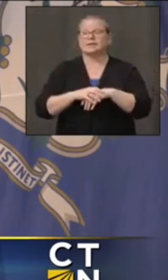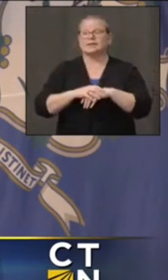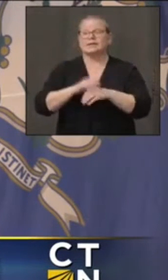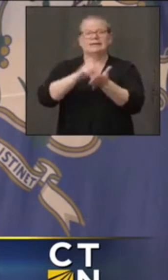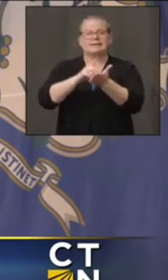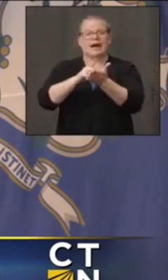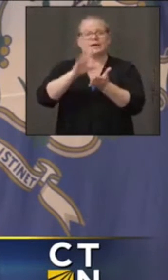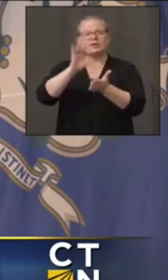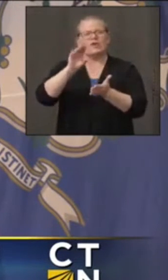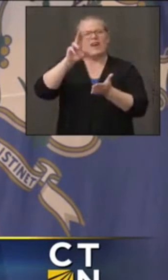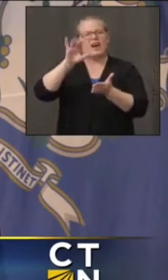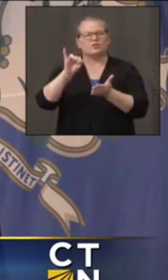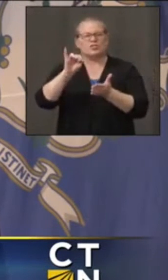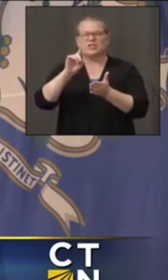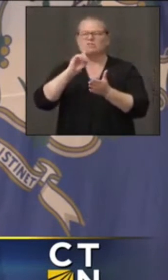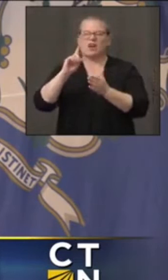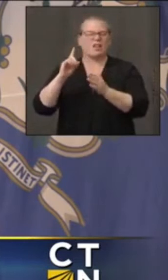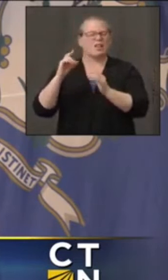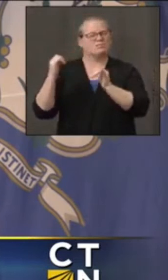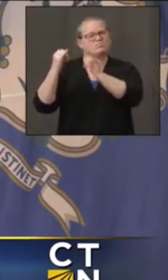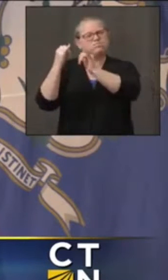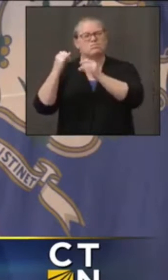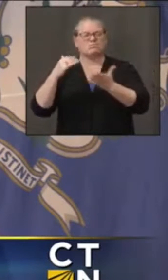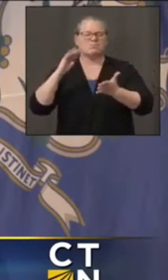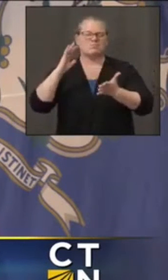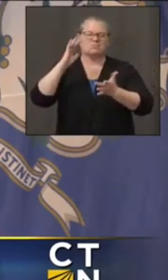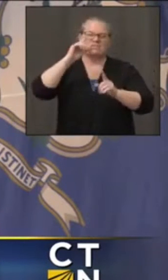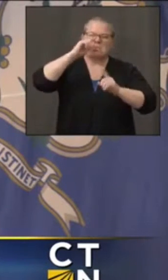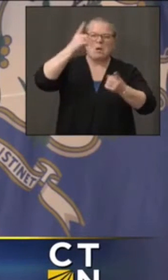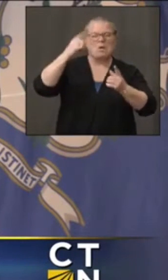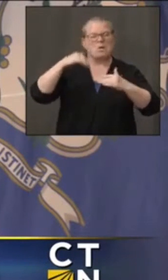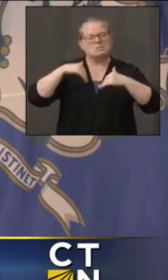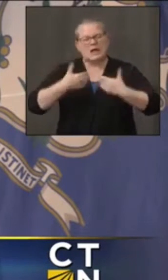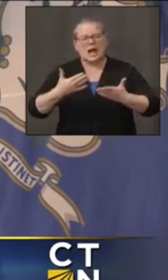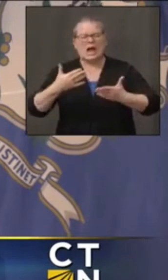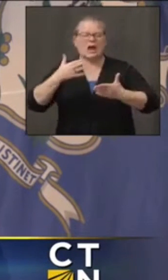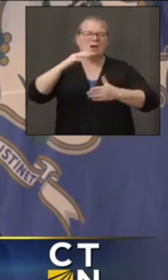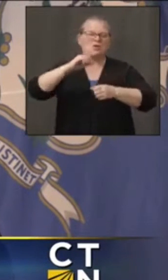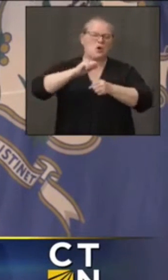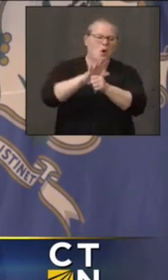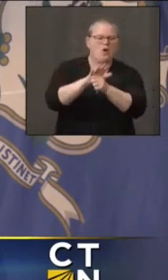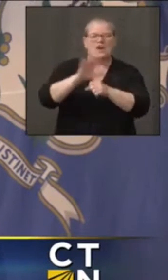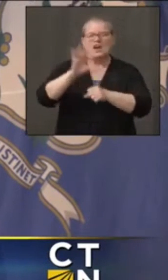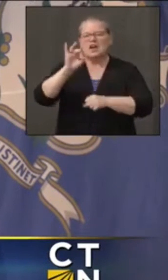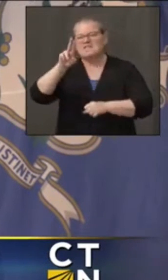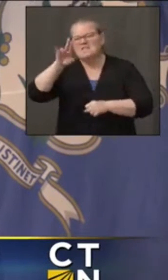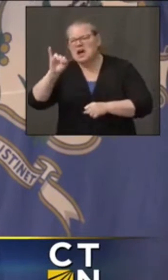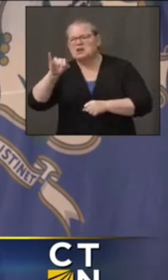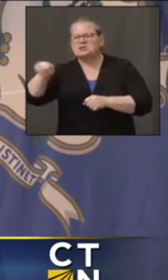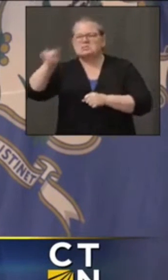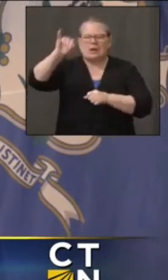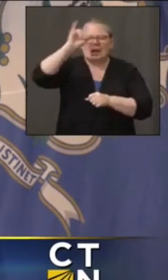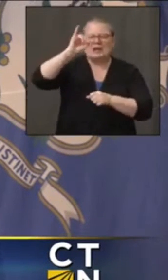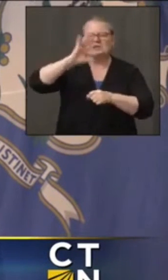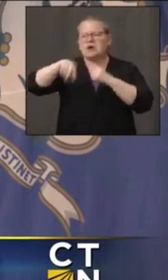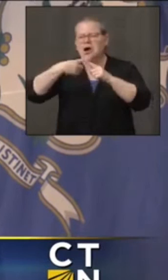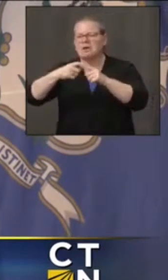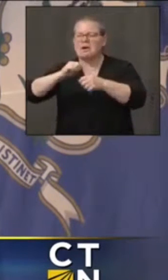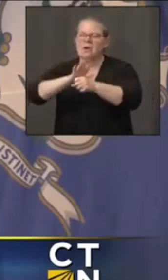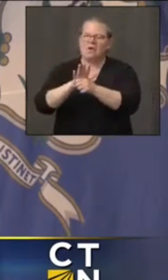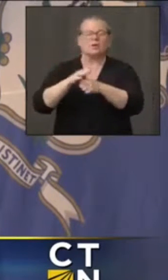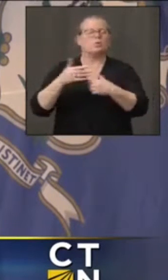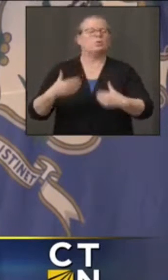hearing about COVID, and tired of hearing about Fauci and those other idiots always talking about COVID. He's been a